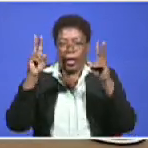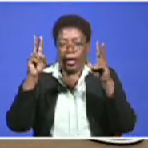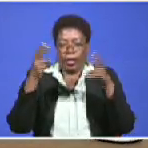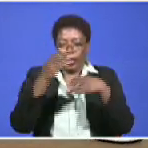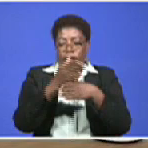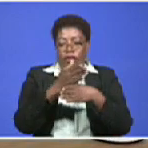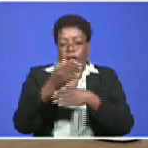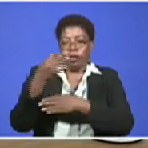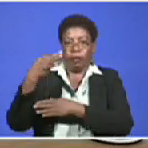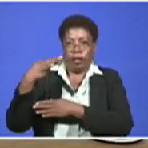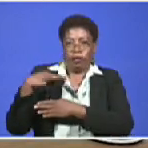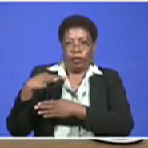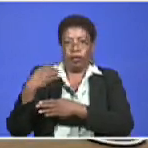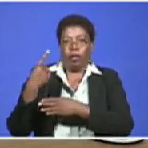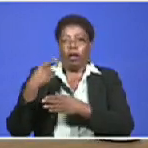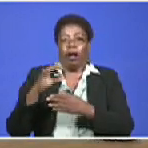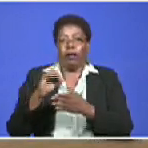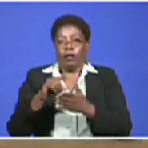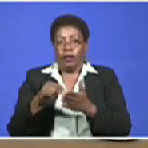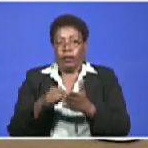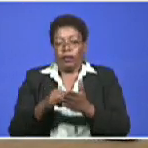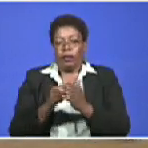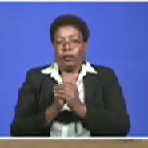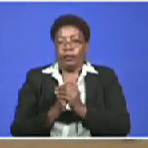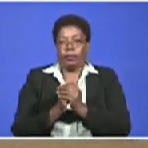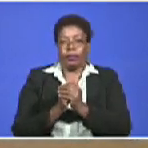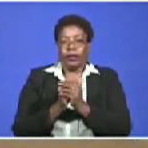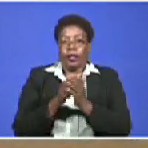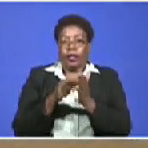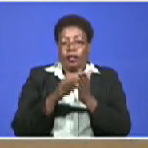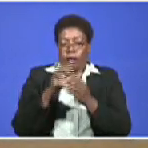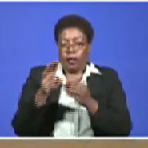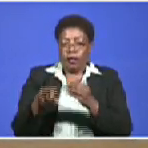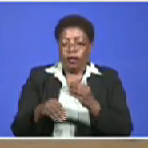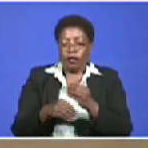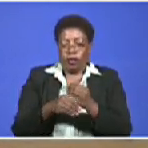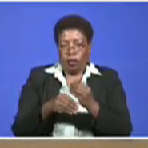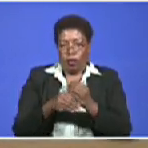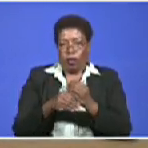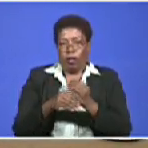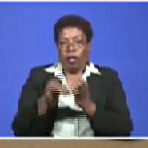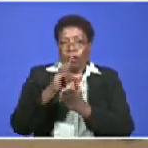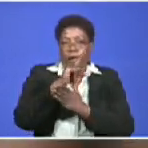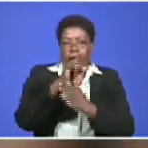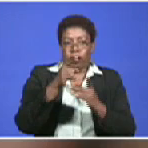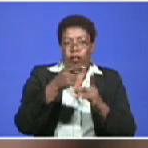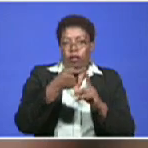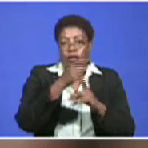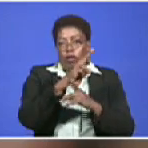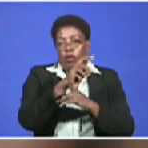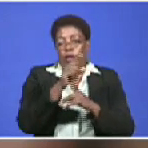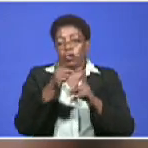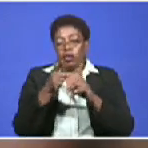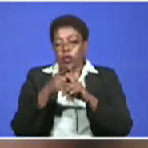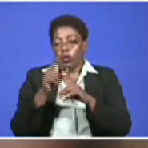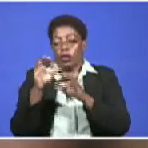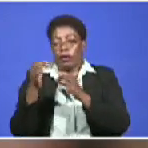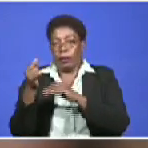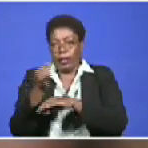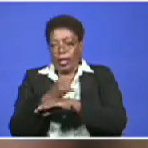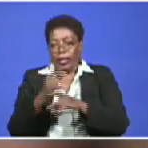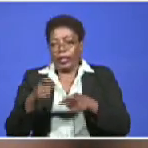shared benefits of the agreement. It will facilitate additional flights directly from the United States to the Family Islands,